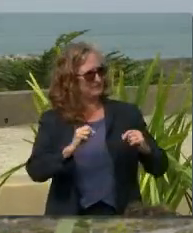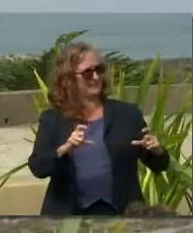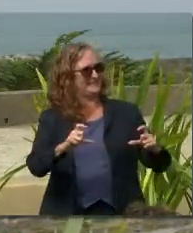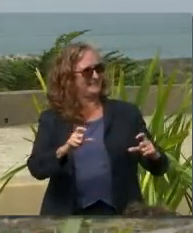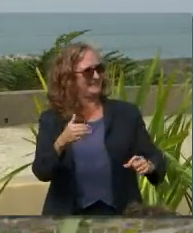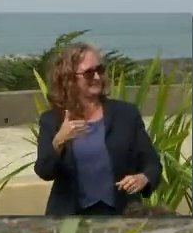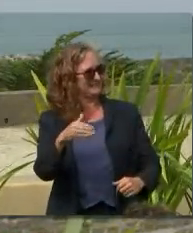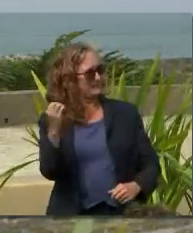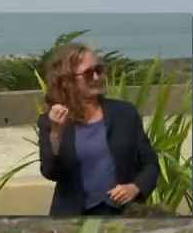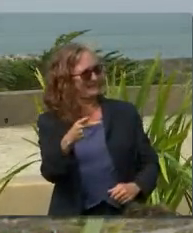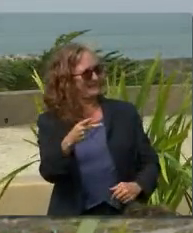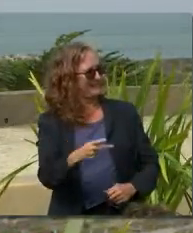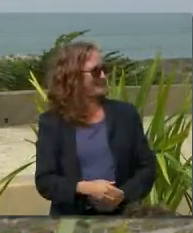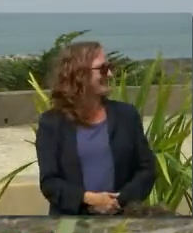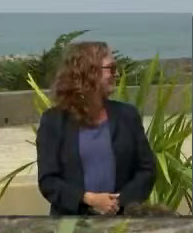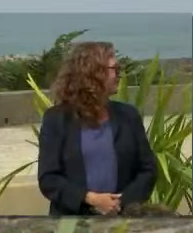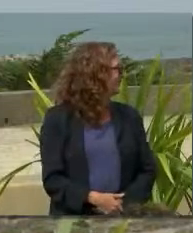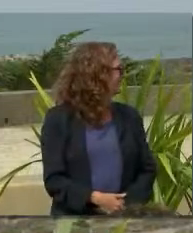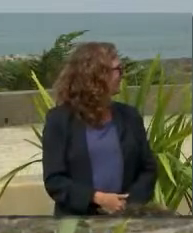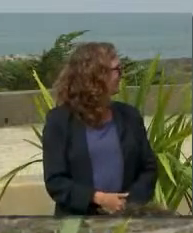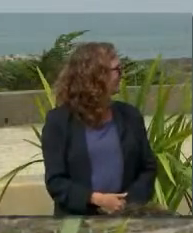There we go.